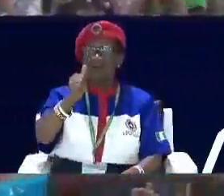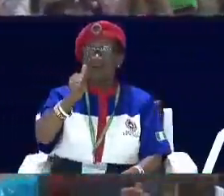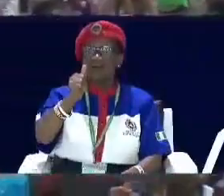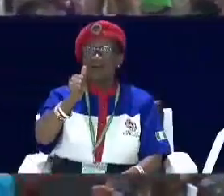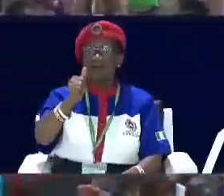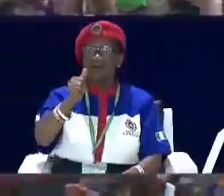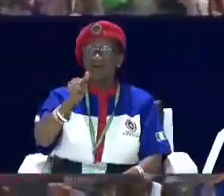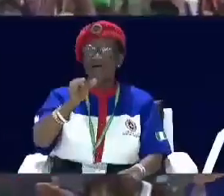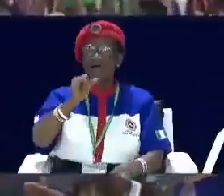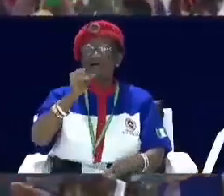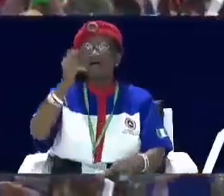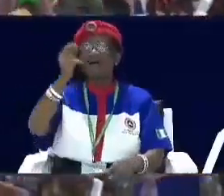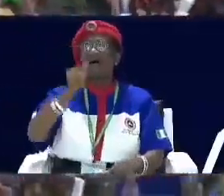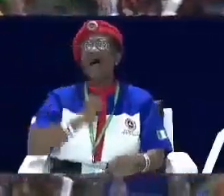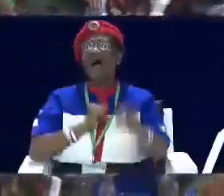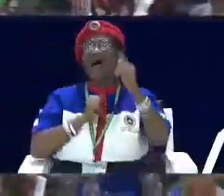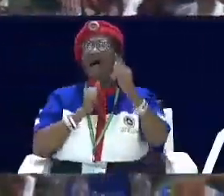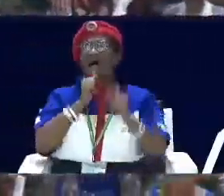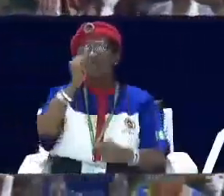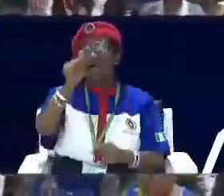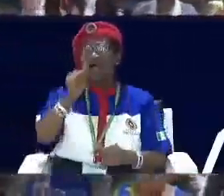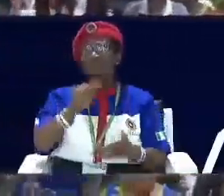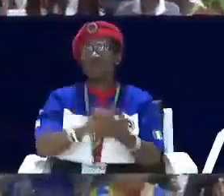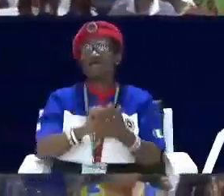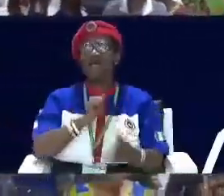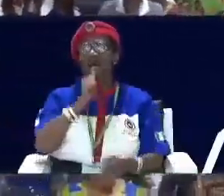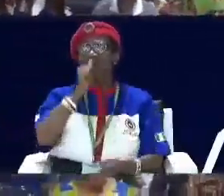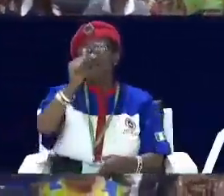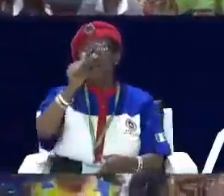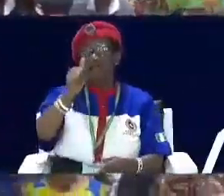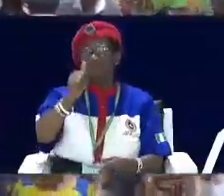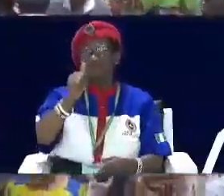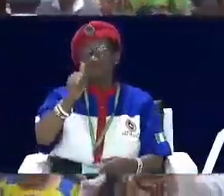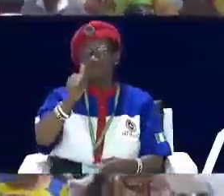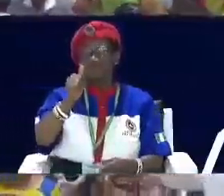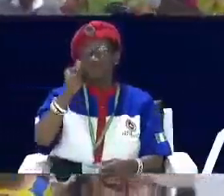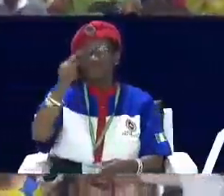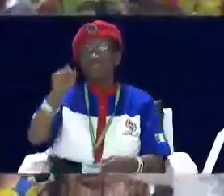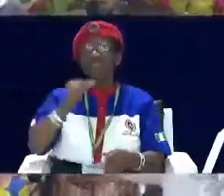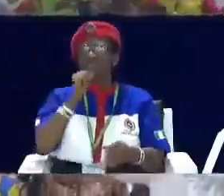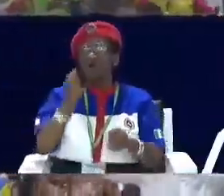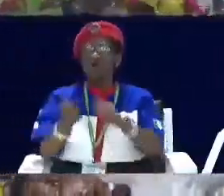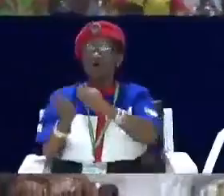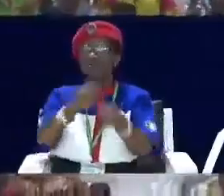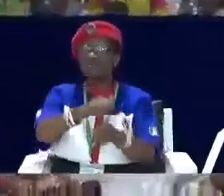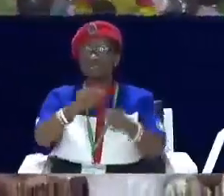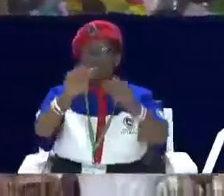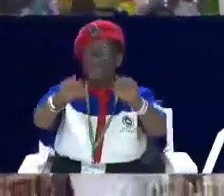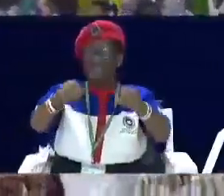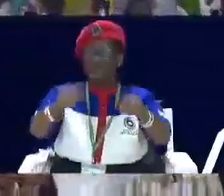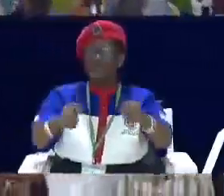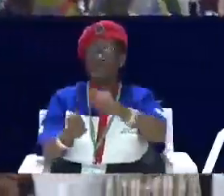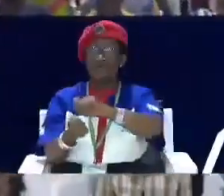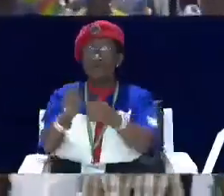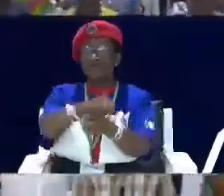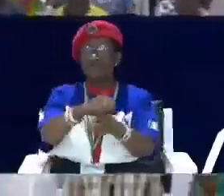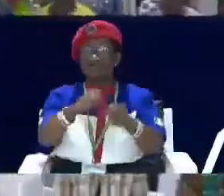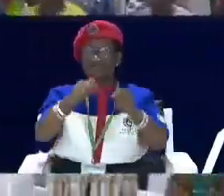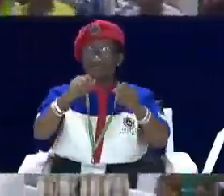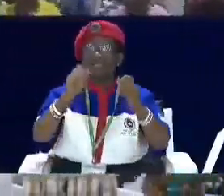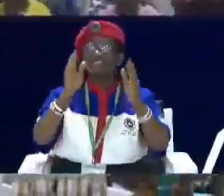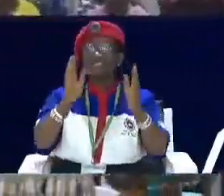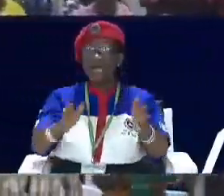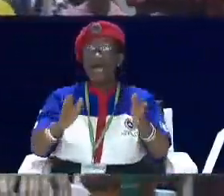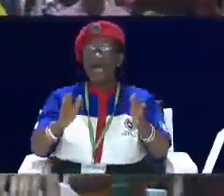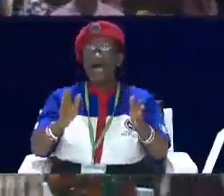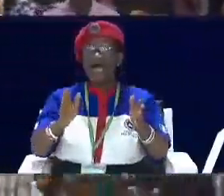The I am that I am. Imini tinje imini. The unchangeable changer. Olorun ti o yi pada to si yi